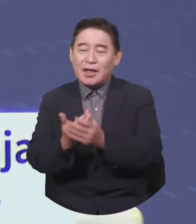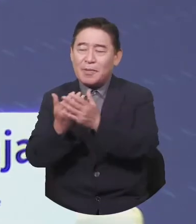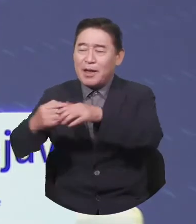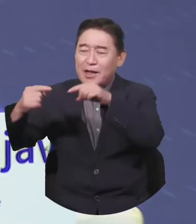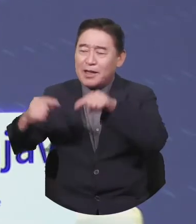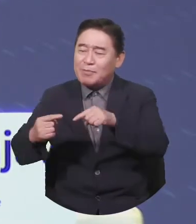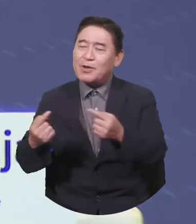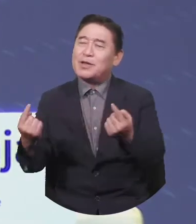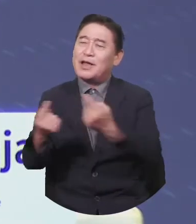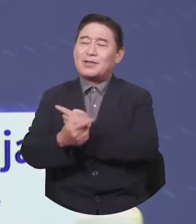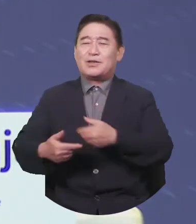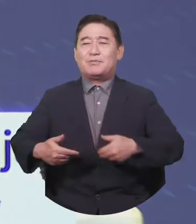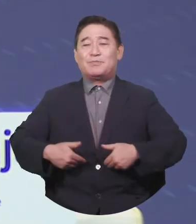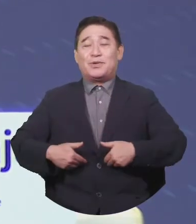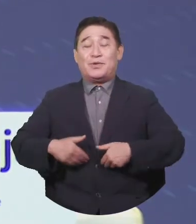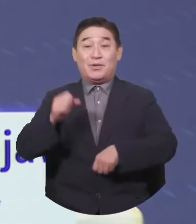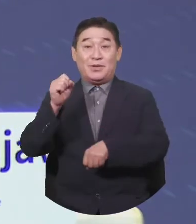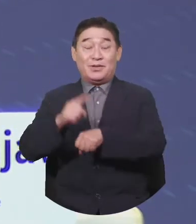programs.